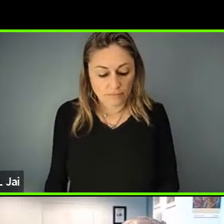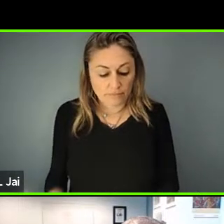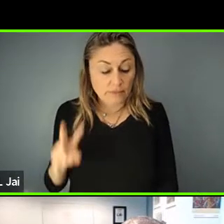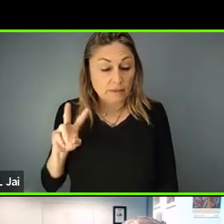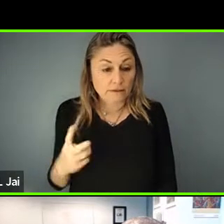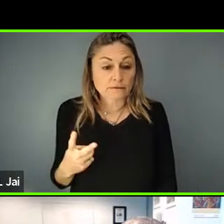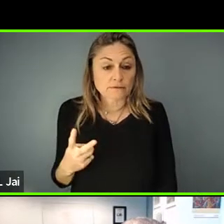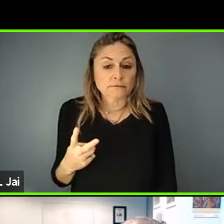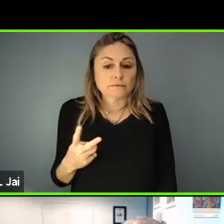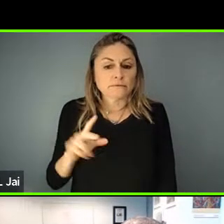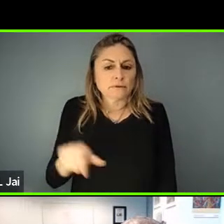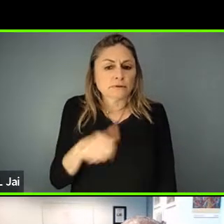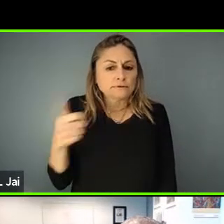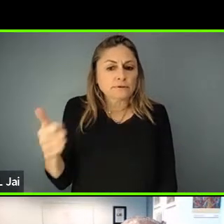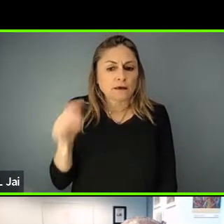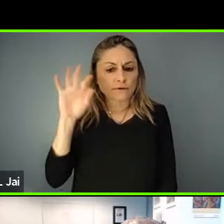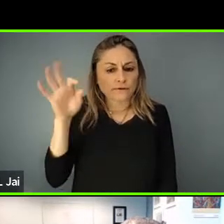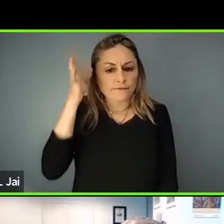are other federal